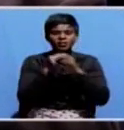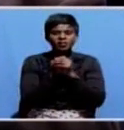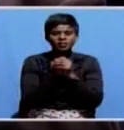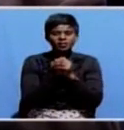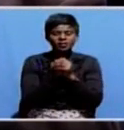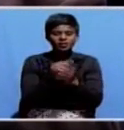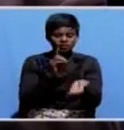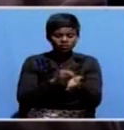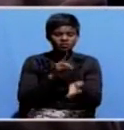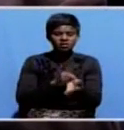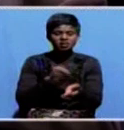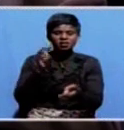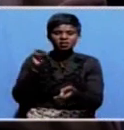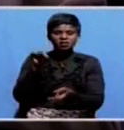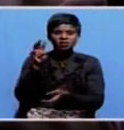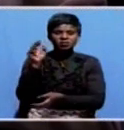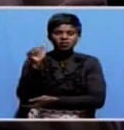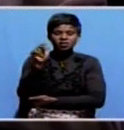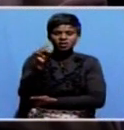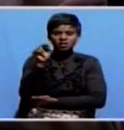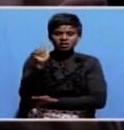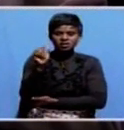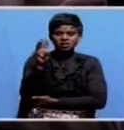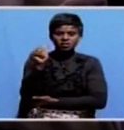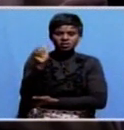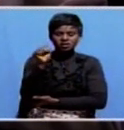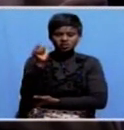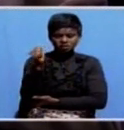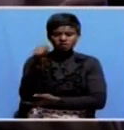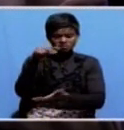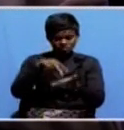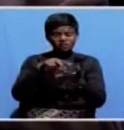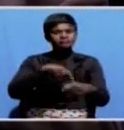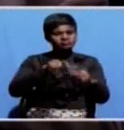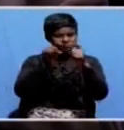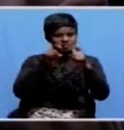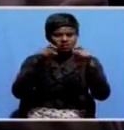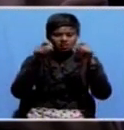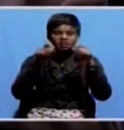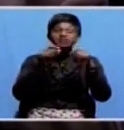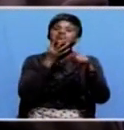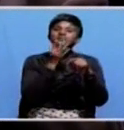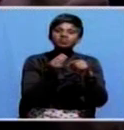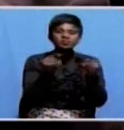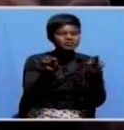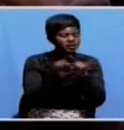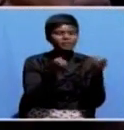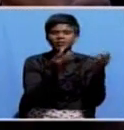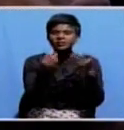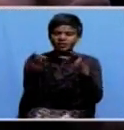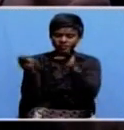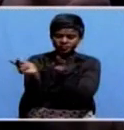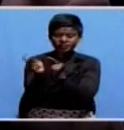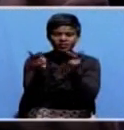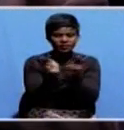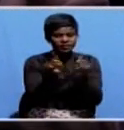Dr. Mwanawasa, to stand against him. And many positions were